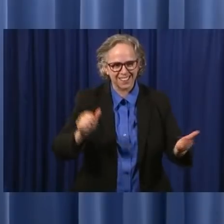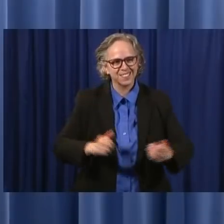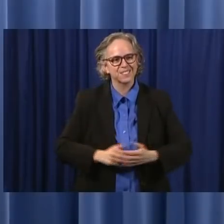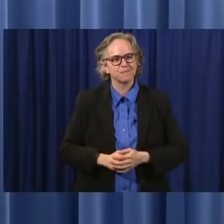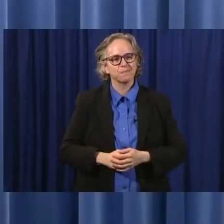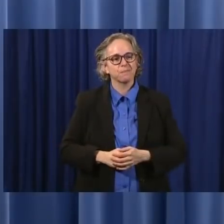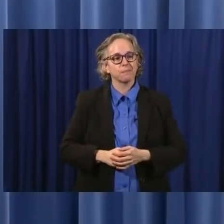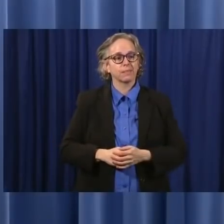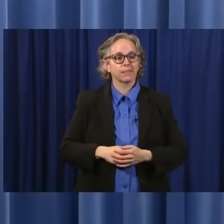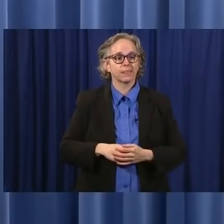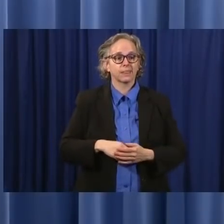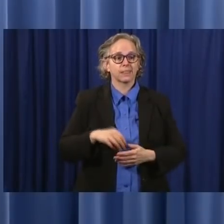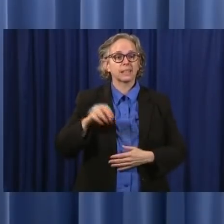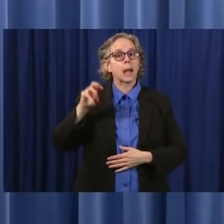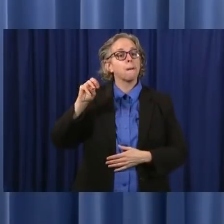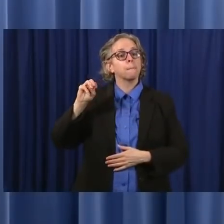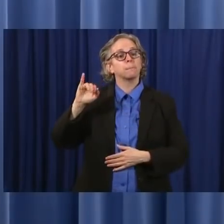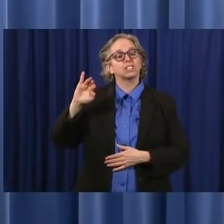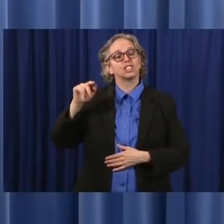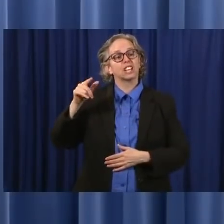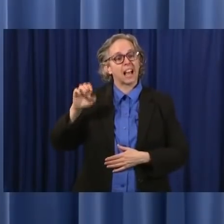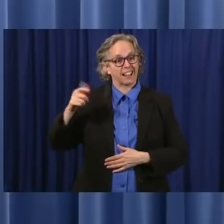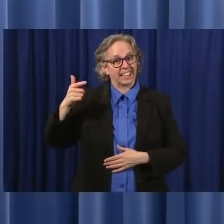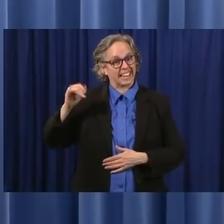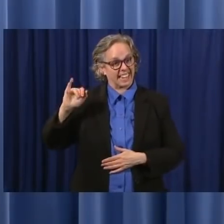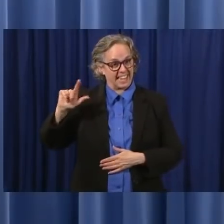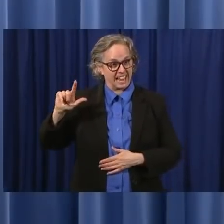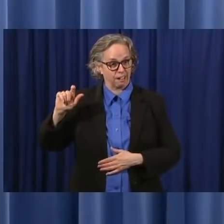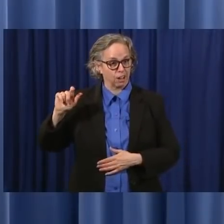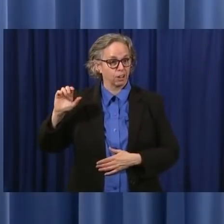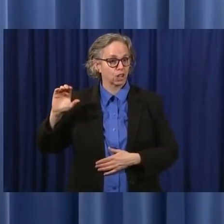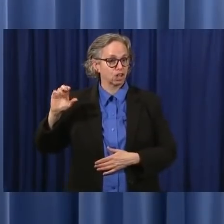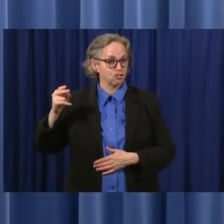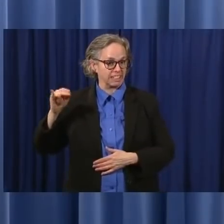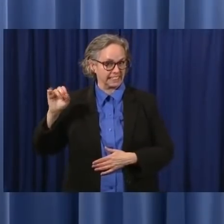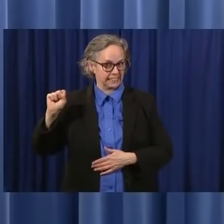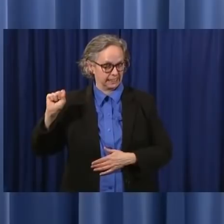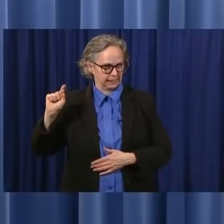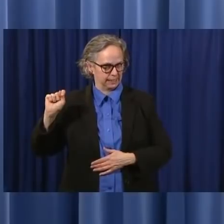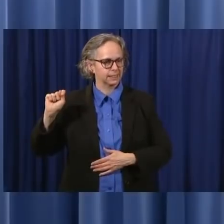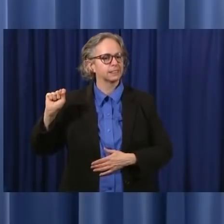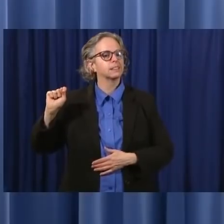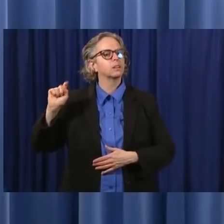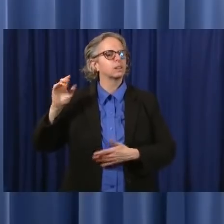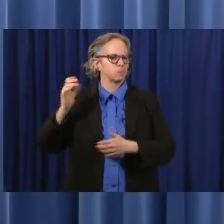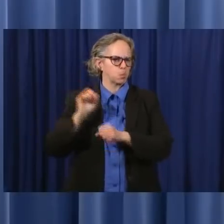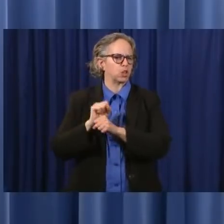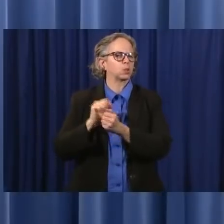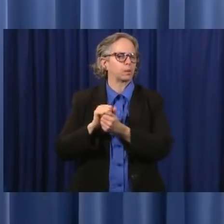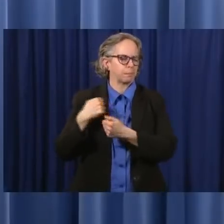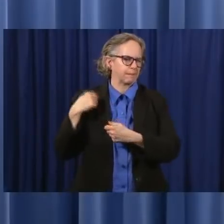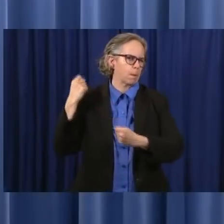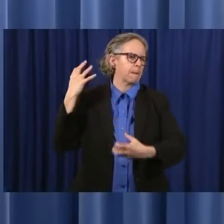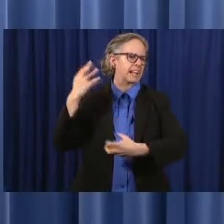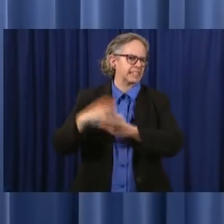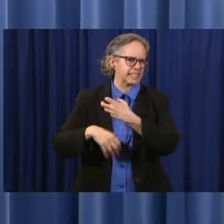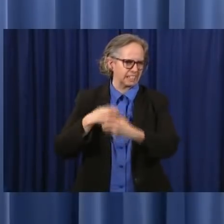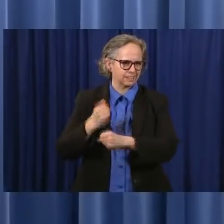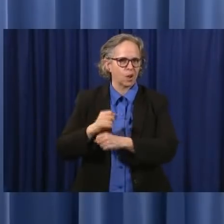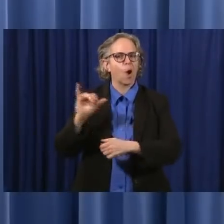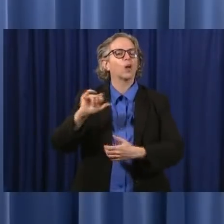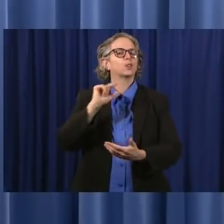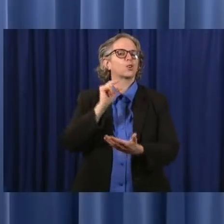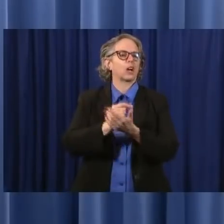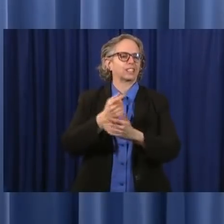who has worked for me in Cleveland for many, many years, is also a Case Western Reserve law school graduate.